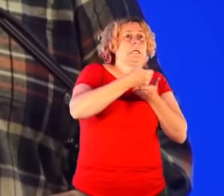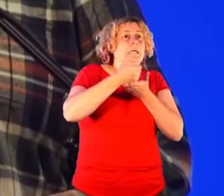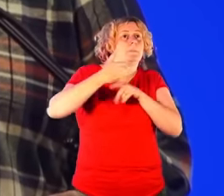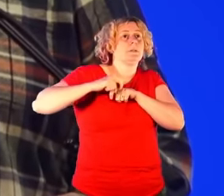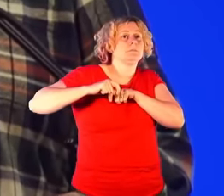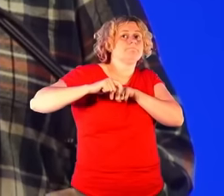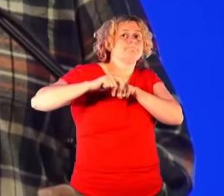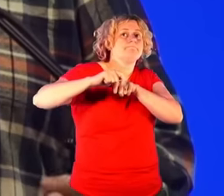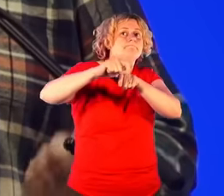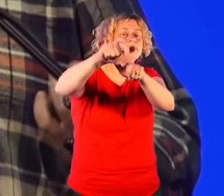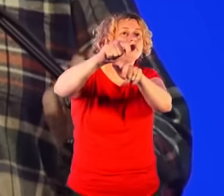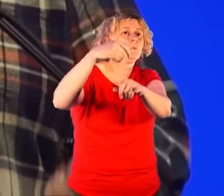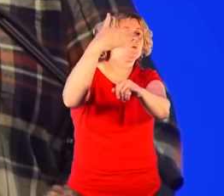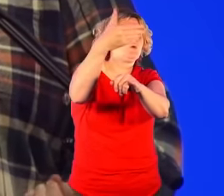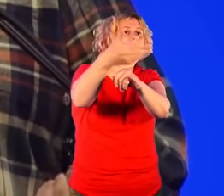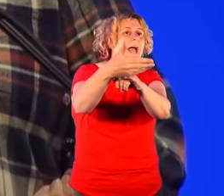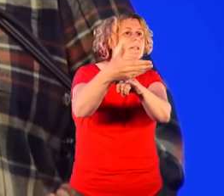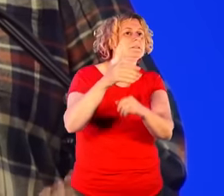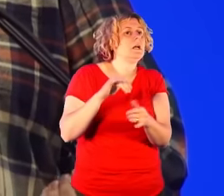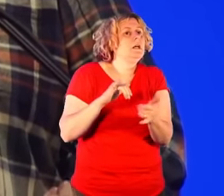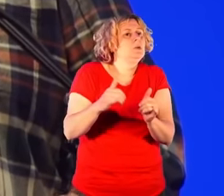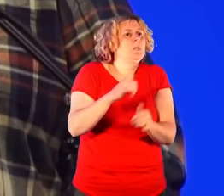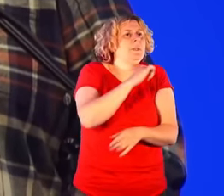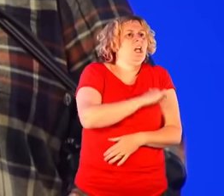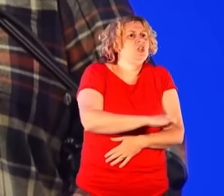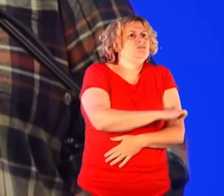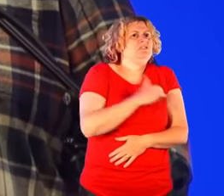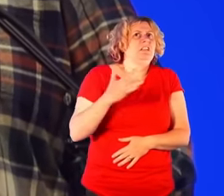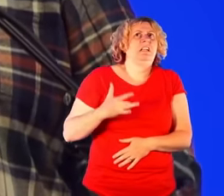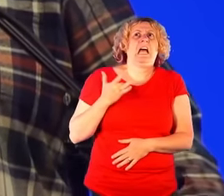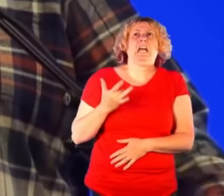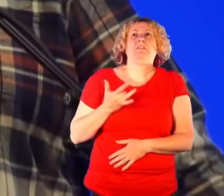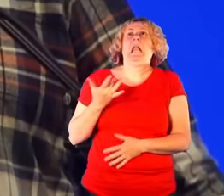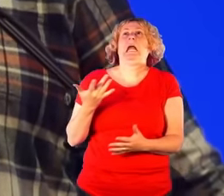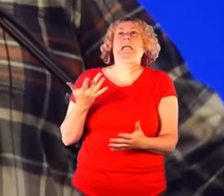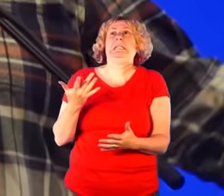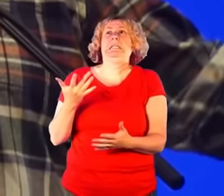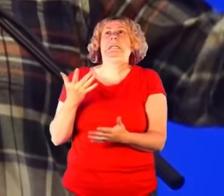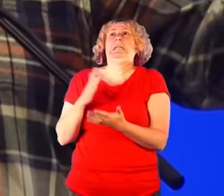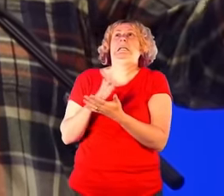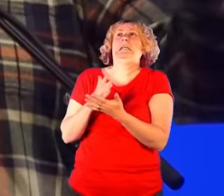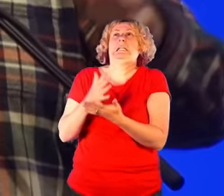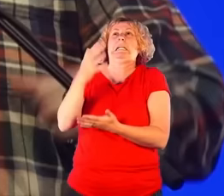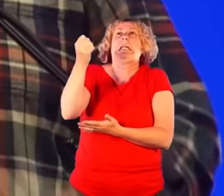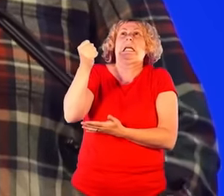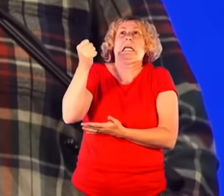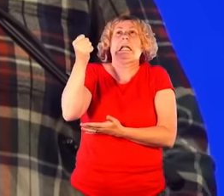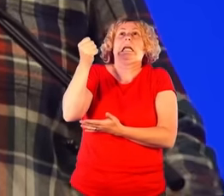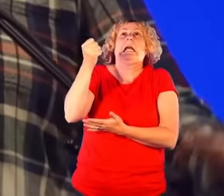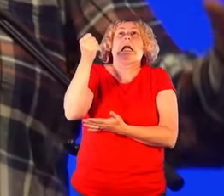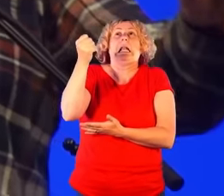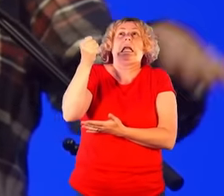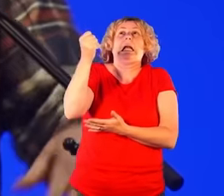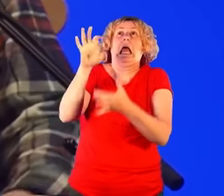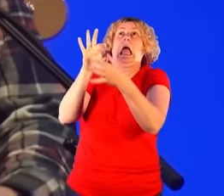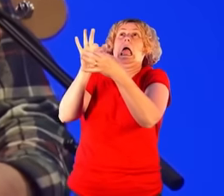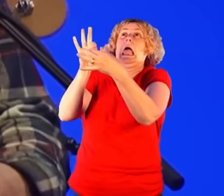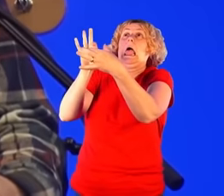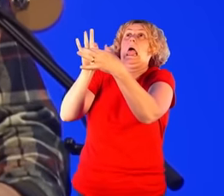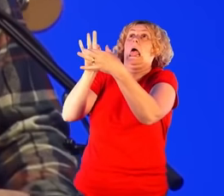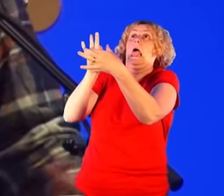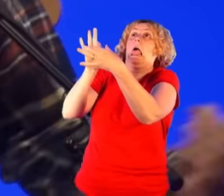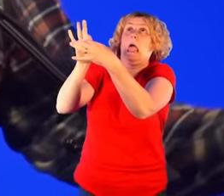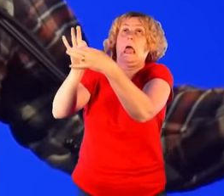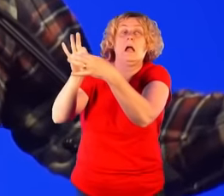on, that we're kind of hanging on like by a thread. Maybe you felt like that as you've come from your home situation